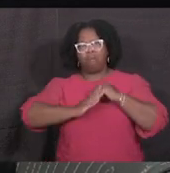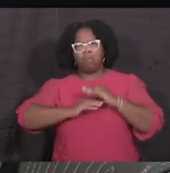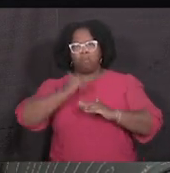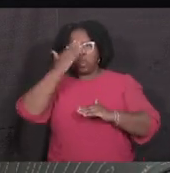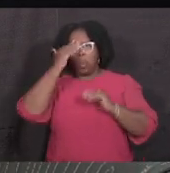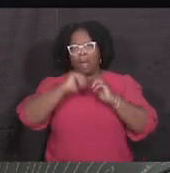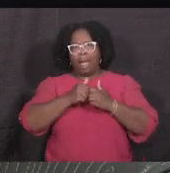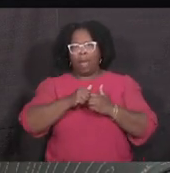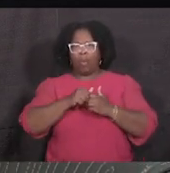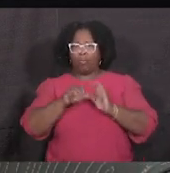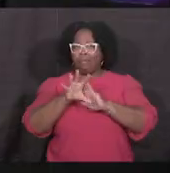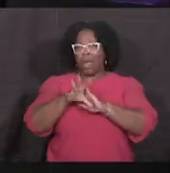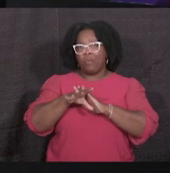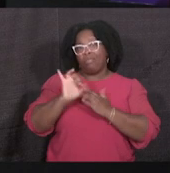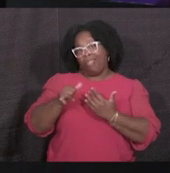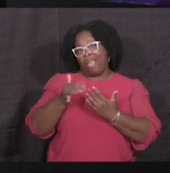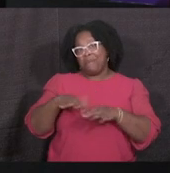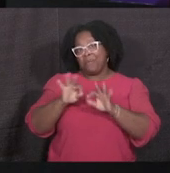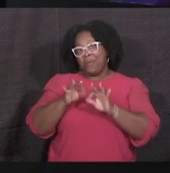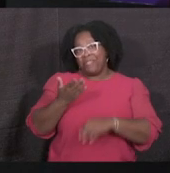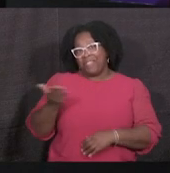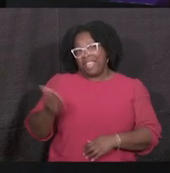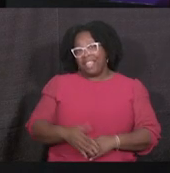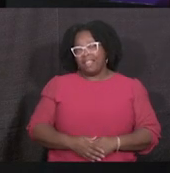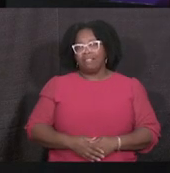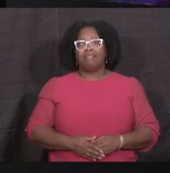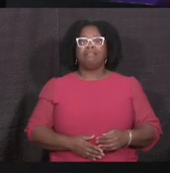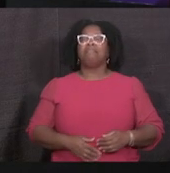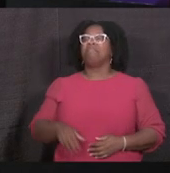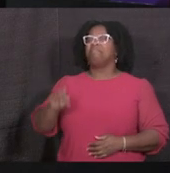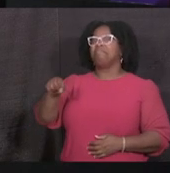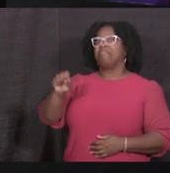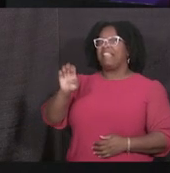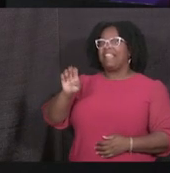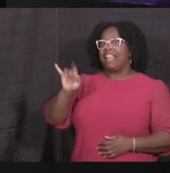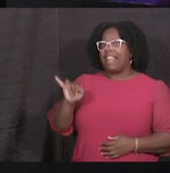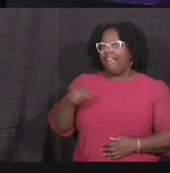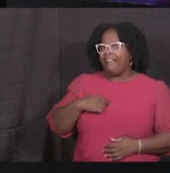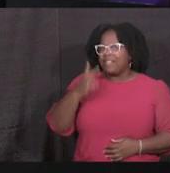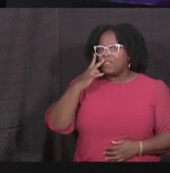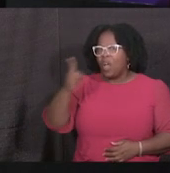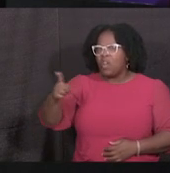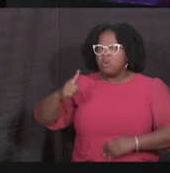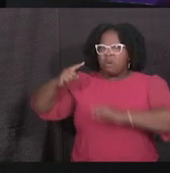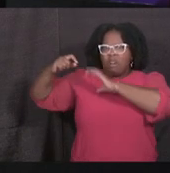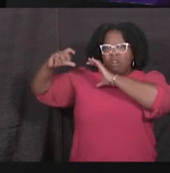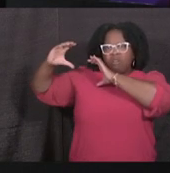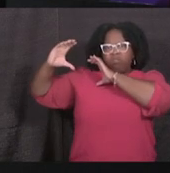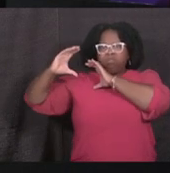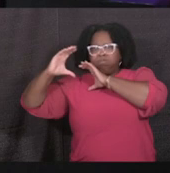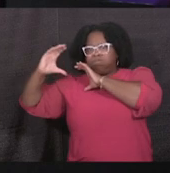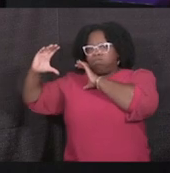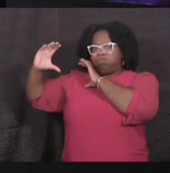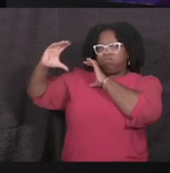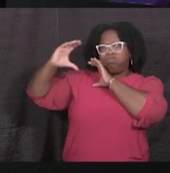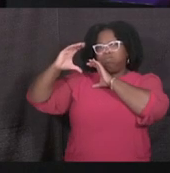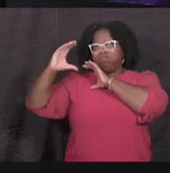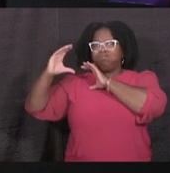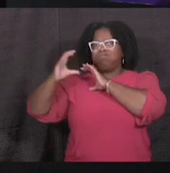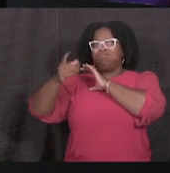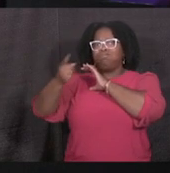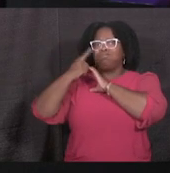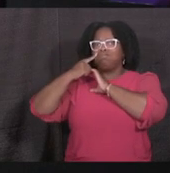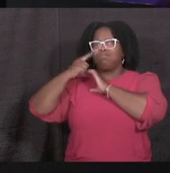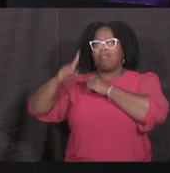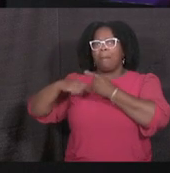So that's one thing. Eli, what do you think? I think I saw you in there with your big camera that you kind of travel around with. What do you think about the